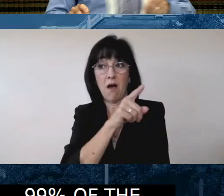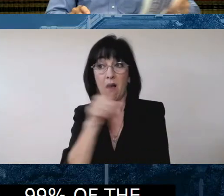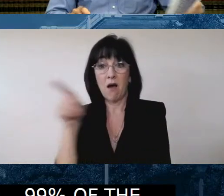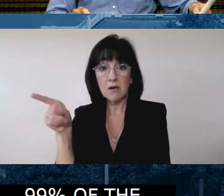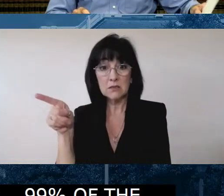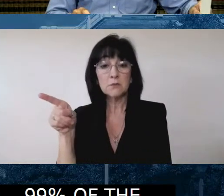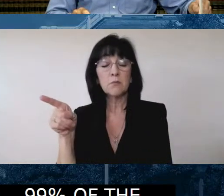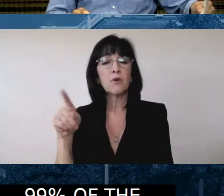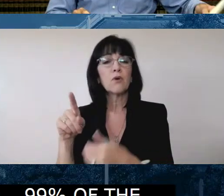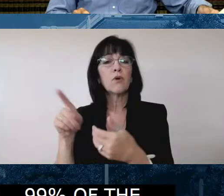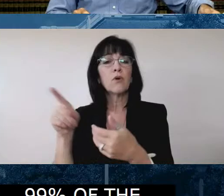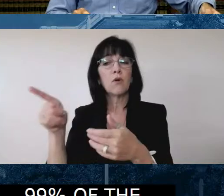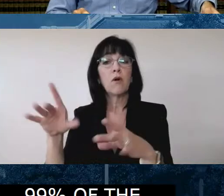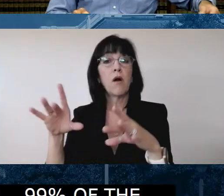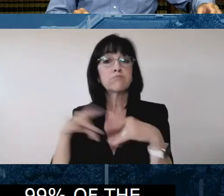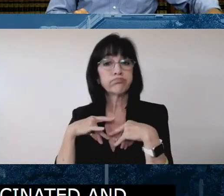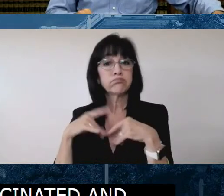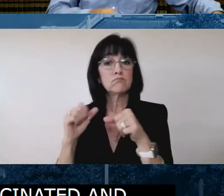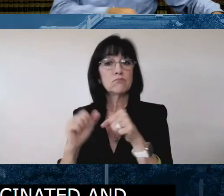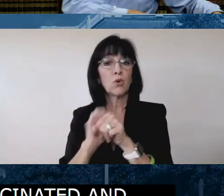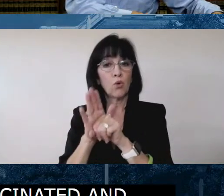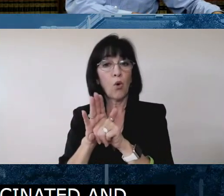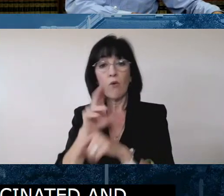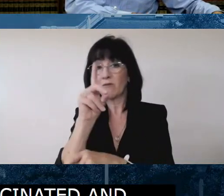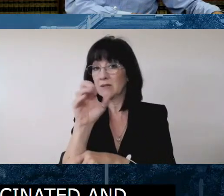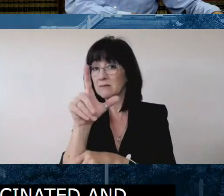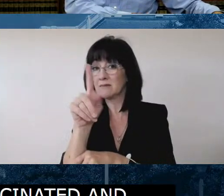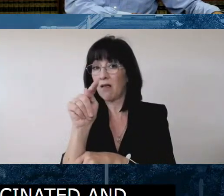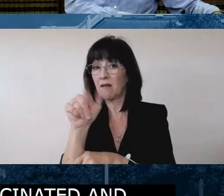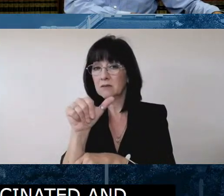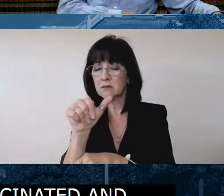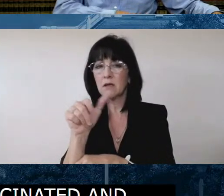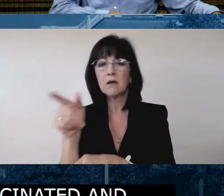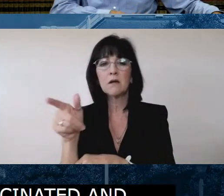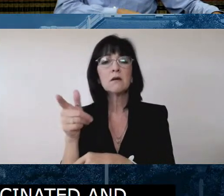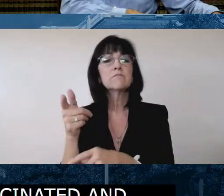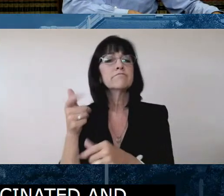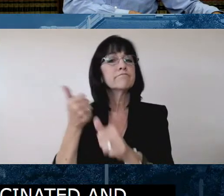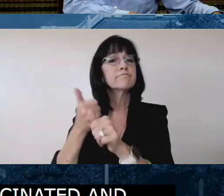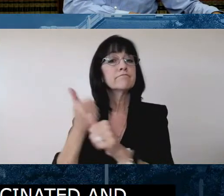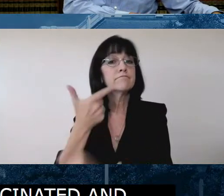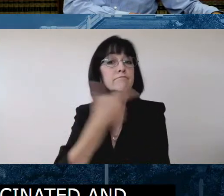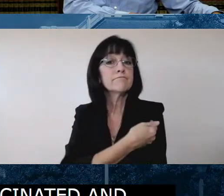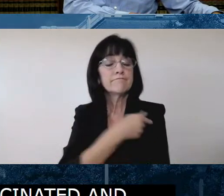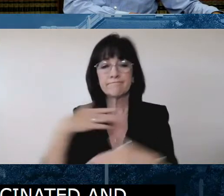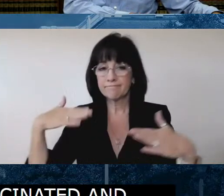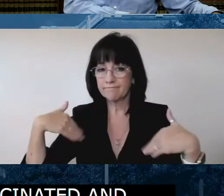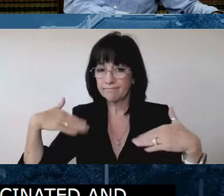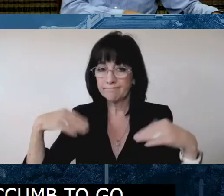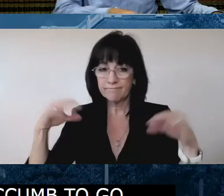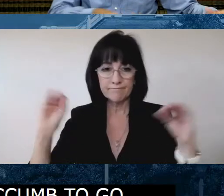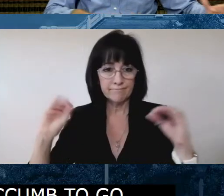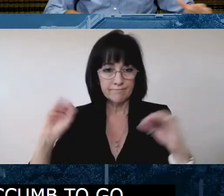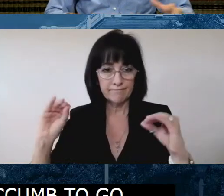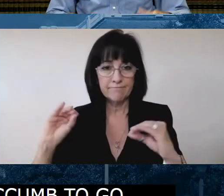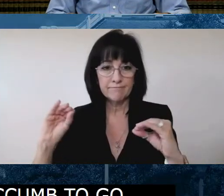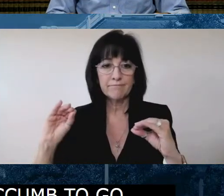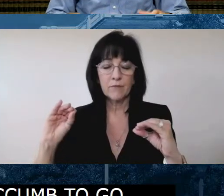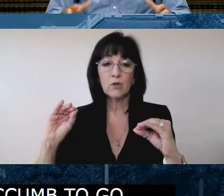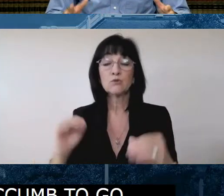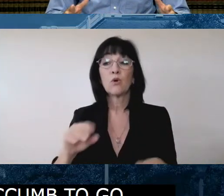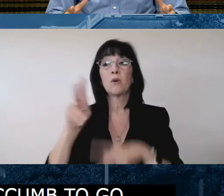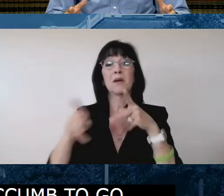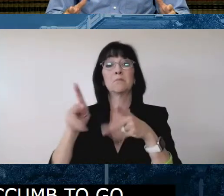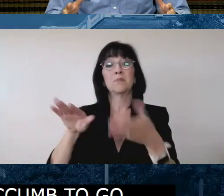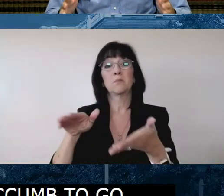high percent of those who are succumbing to COVID-19 are unvaccinated. So here it's really kind